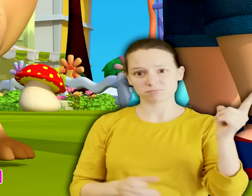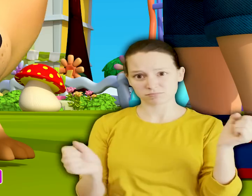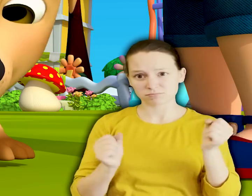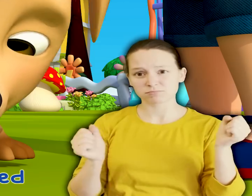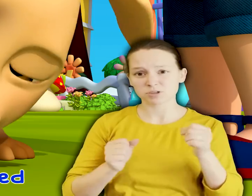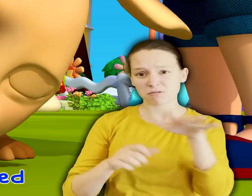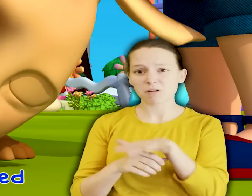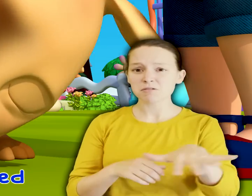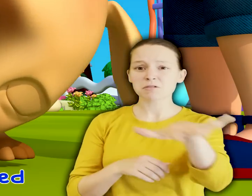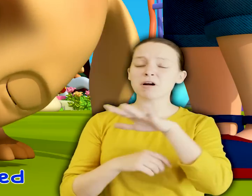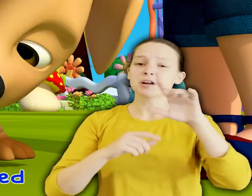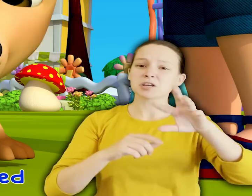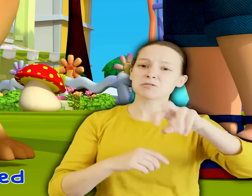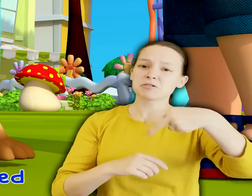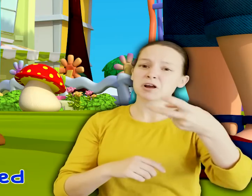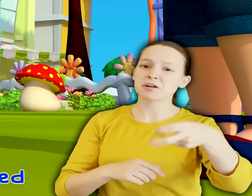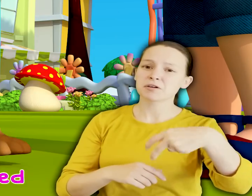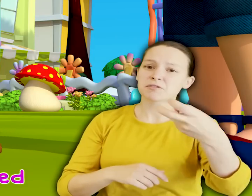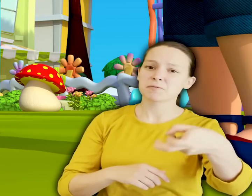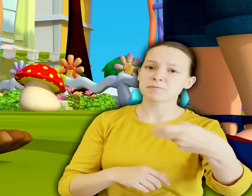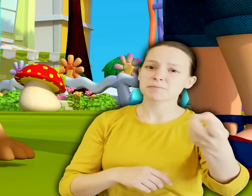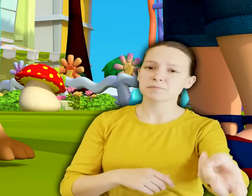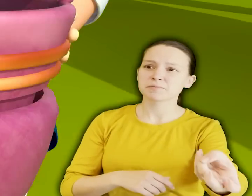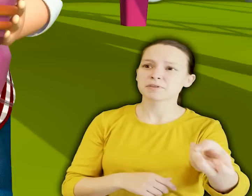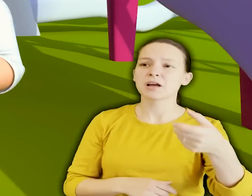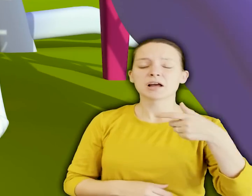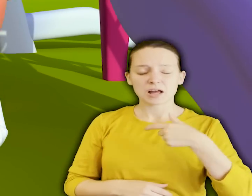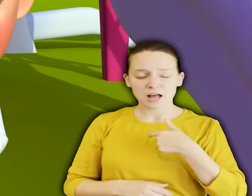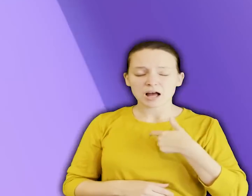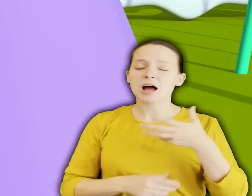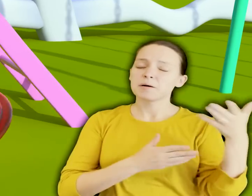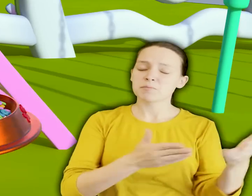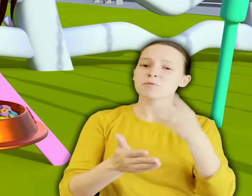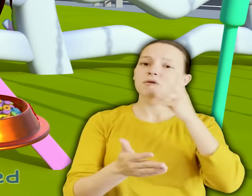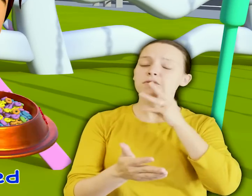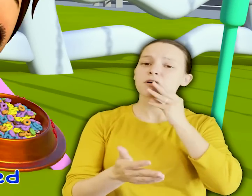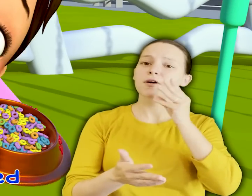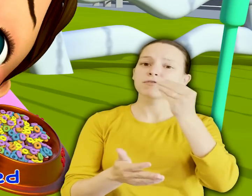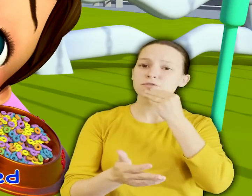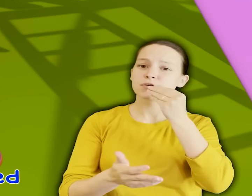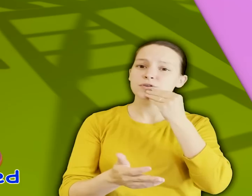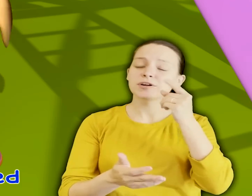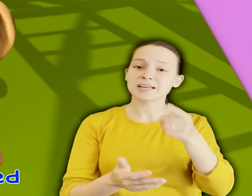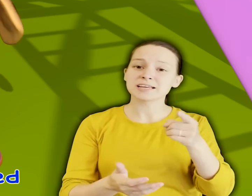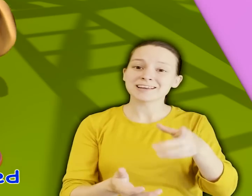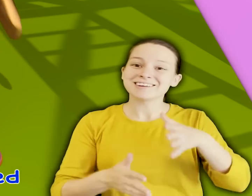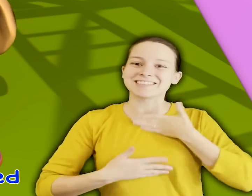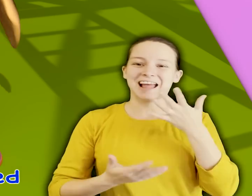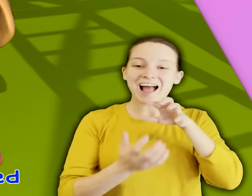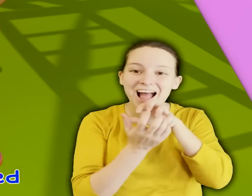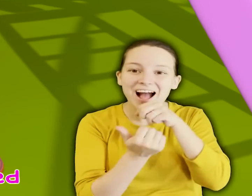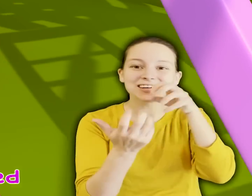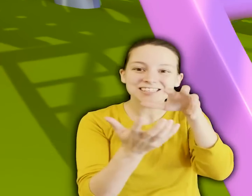and he's cold so they're on the ground he roll I got water and some food he looked